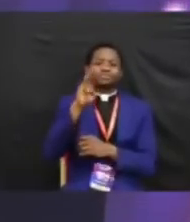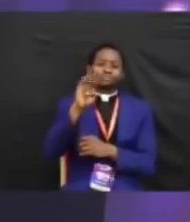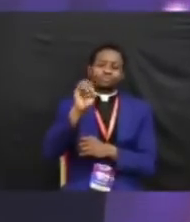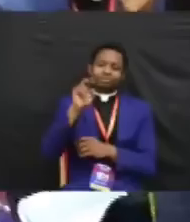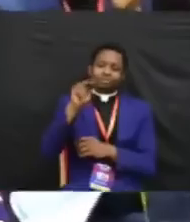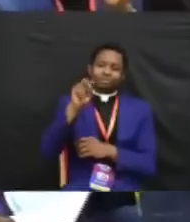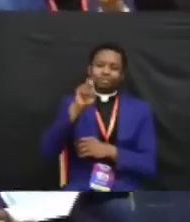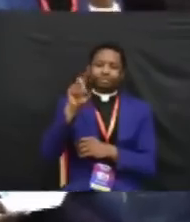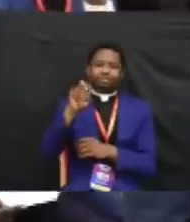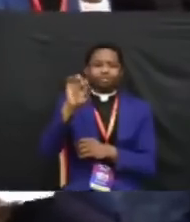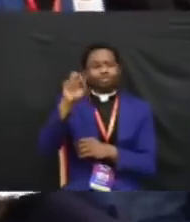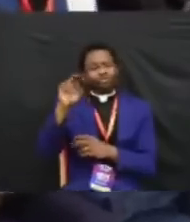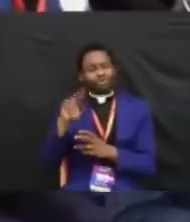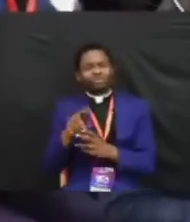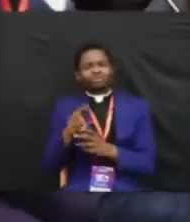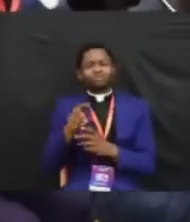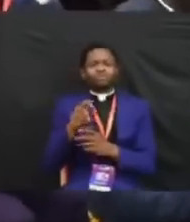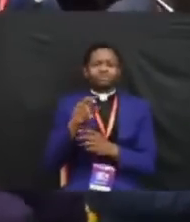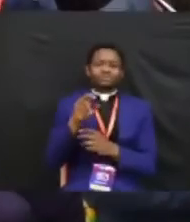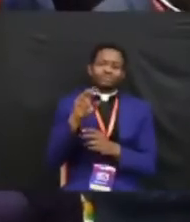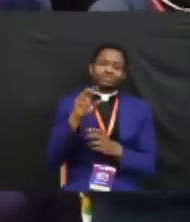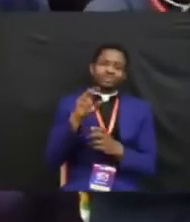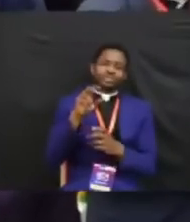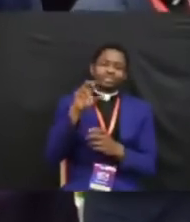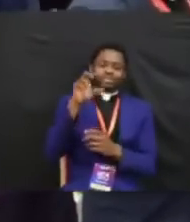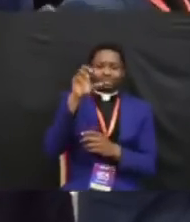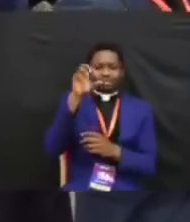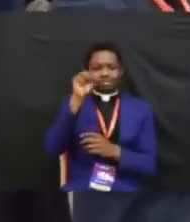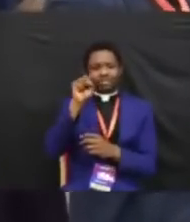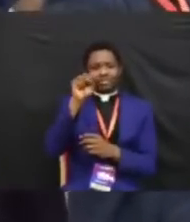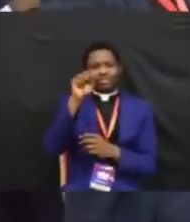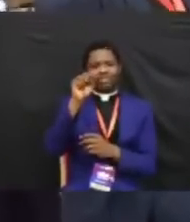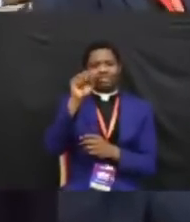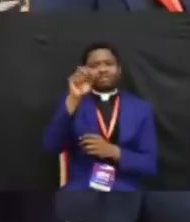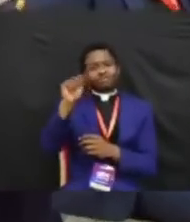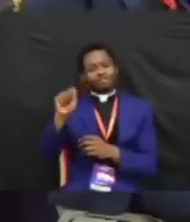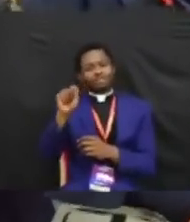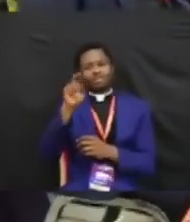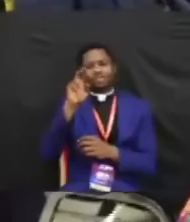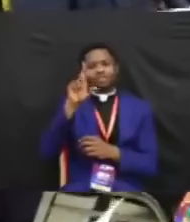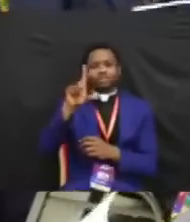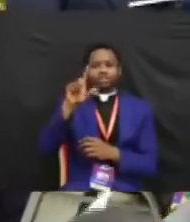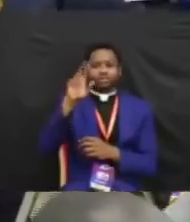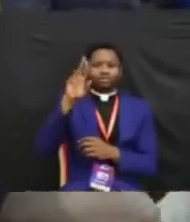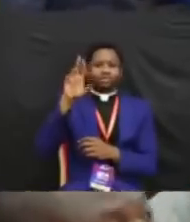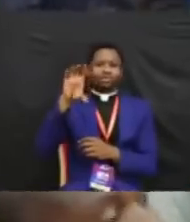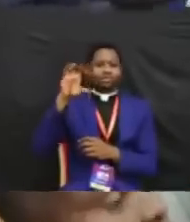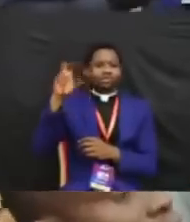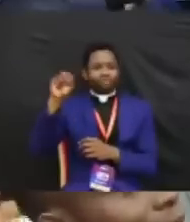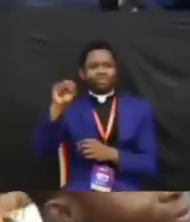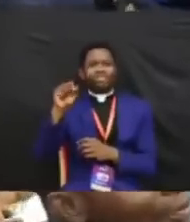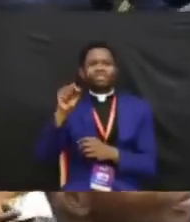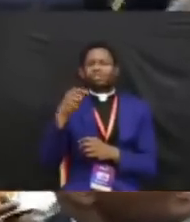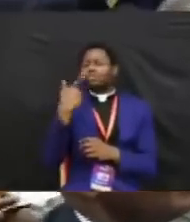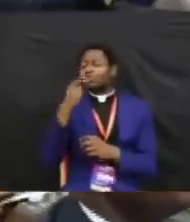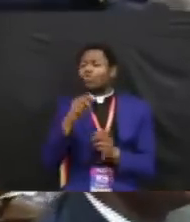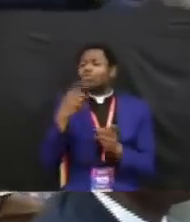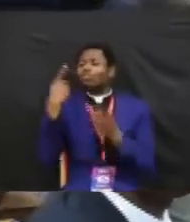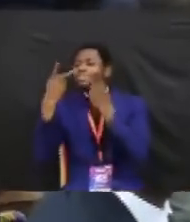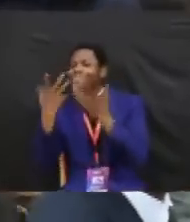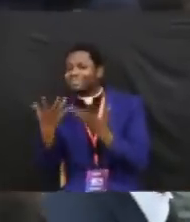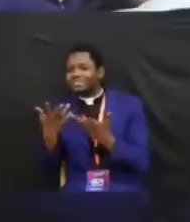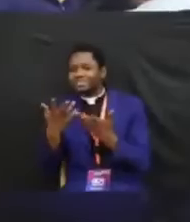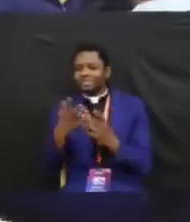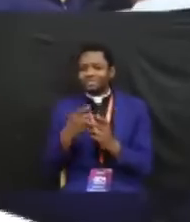Vincent and Grenades, St. Lucia and Lazia. Who has been there before? Yeah. So, we are